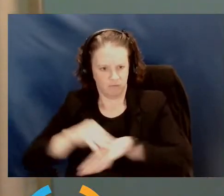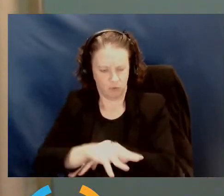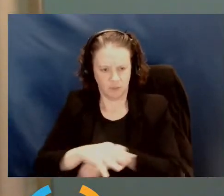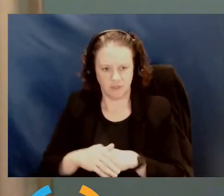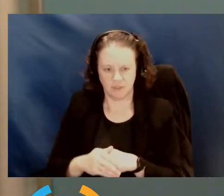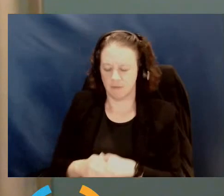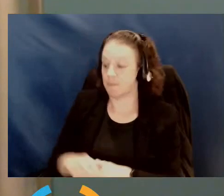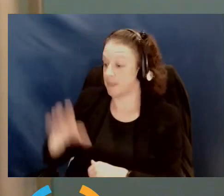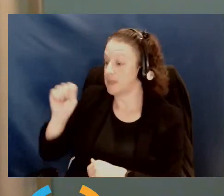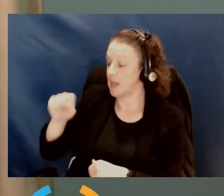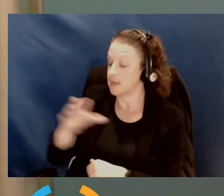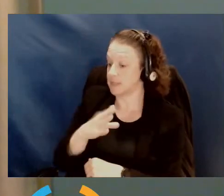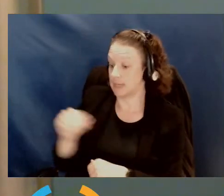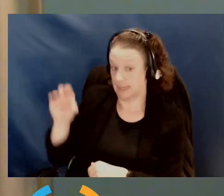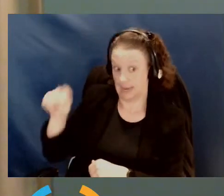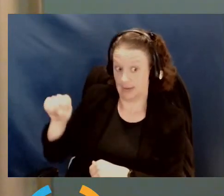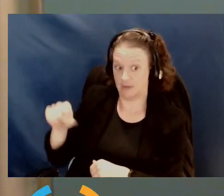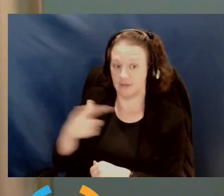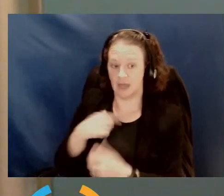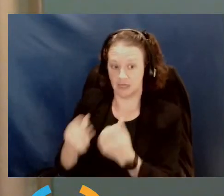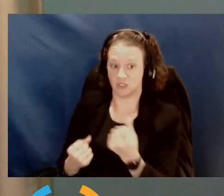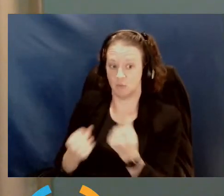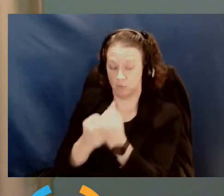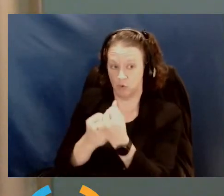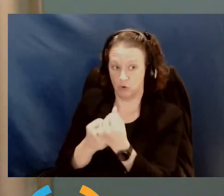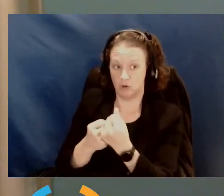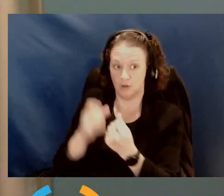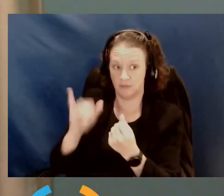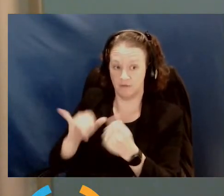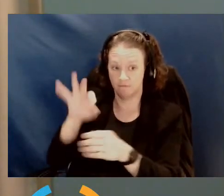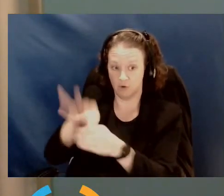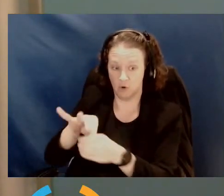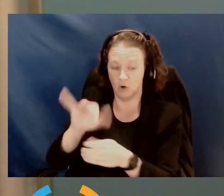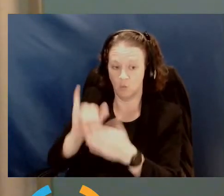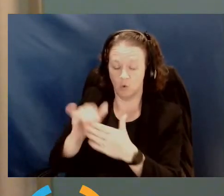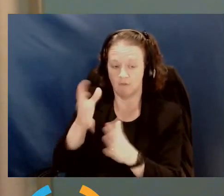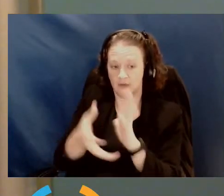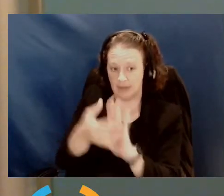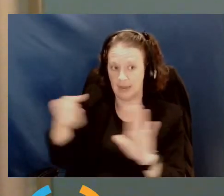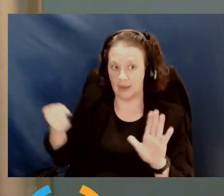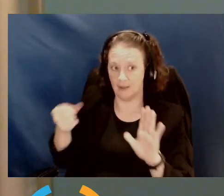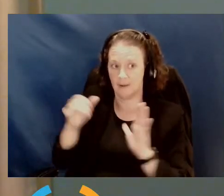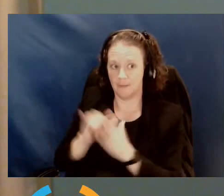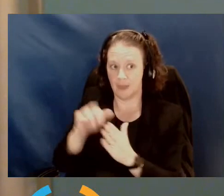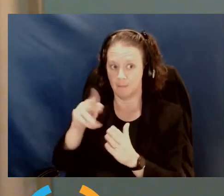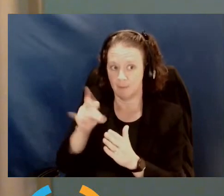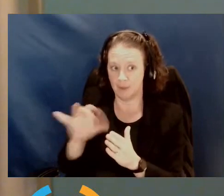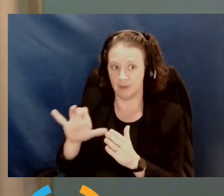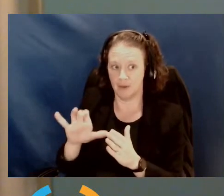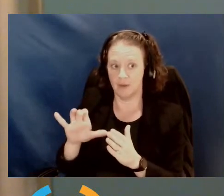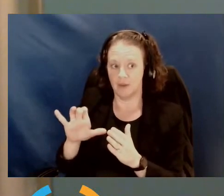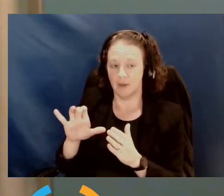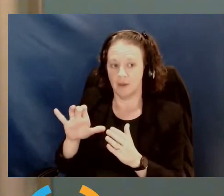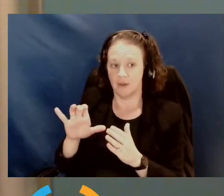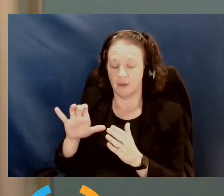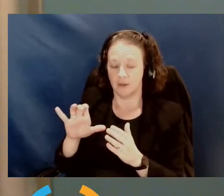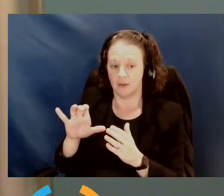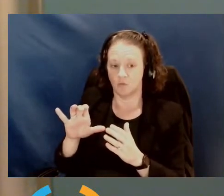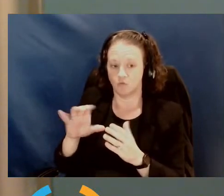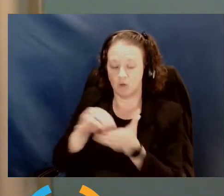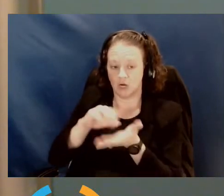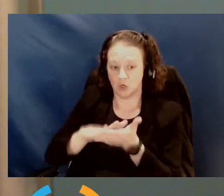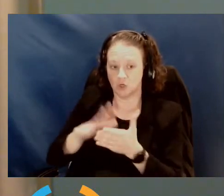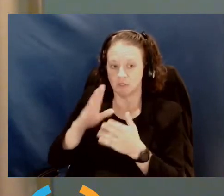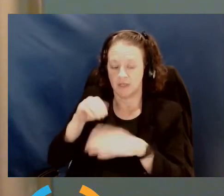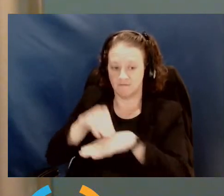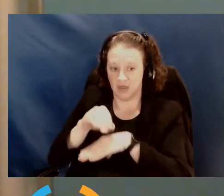that would have made the public record, that would have taken the Record Advisory Committee's recommendations and to make that an independent